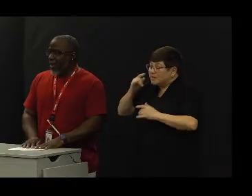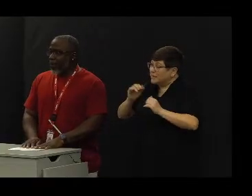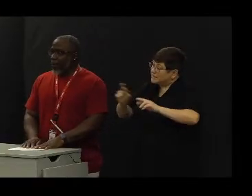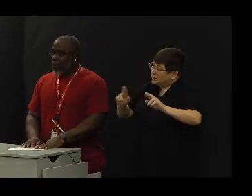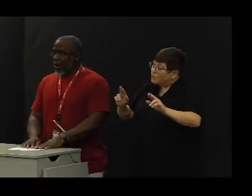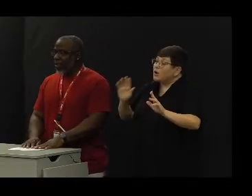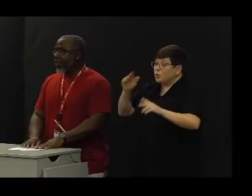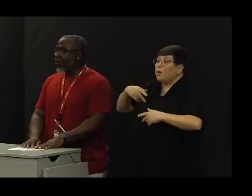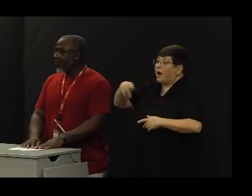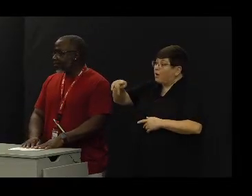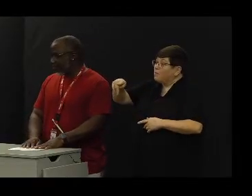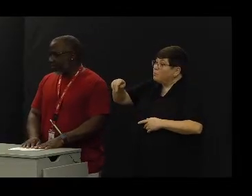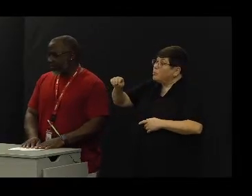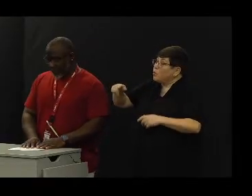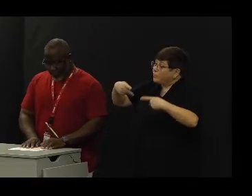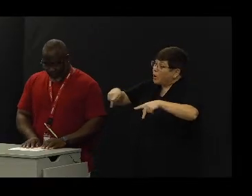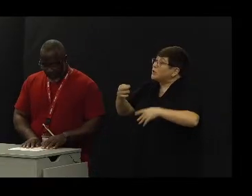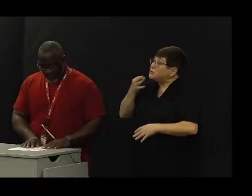You'll have pool parties soon.